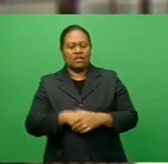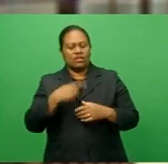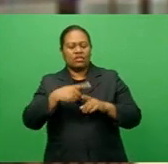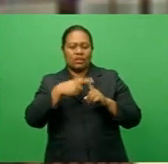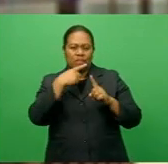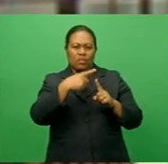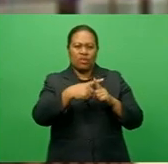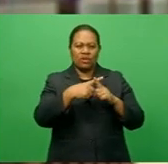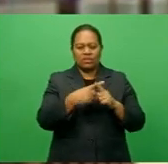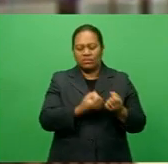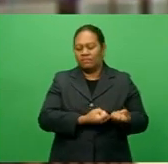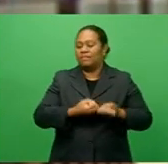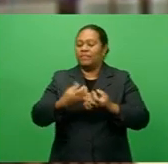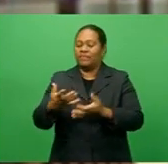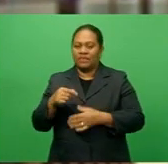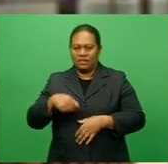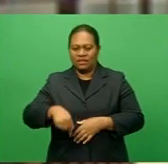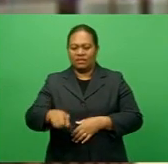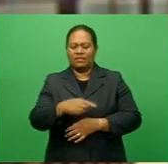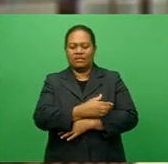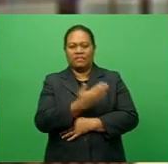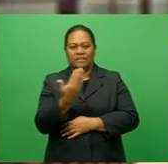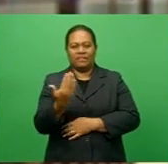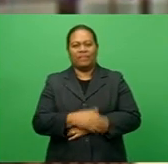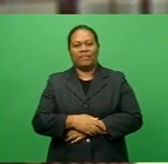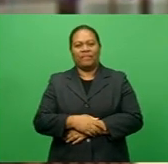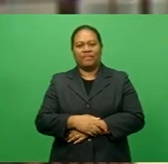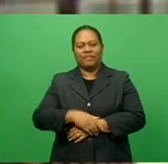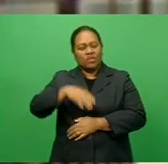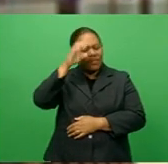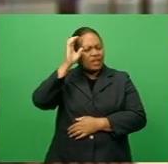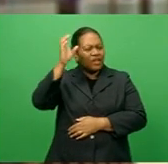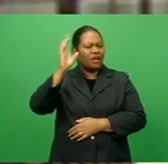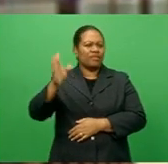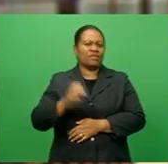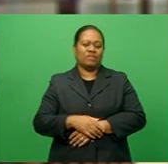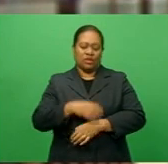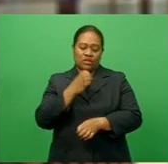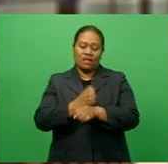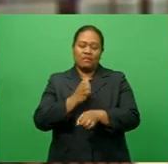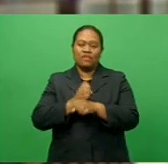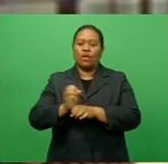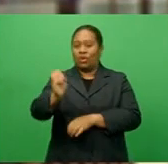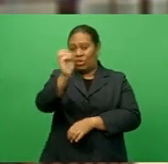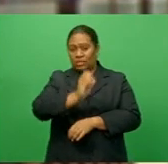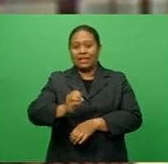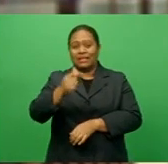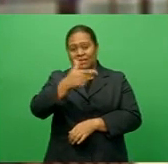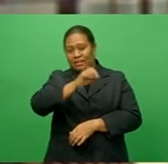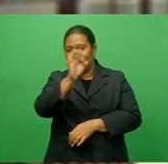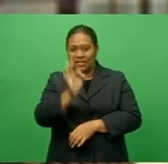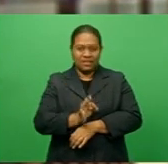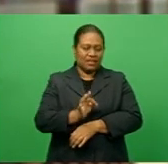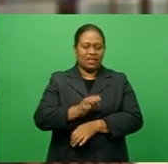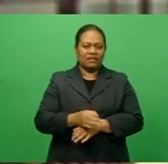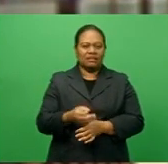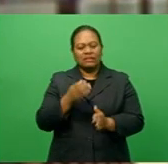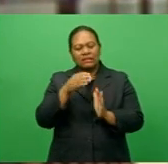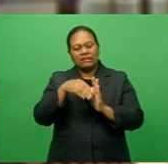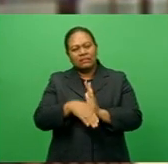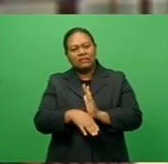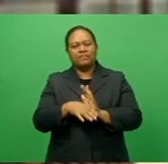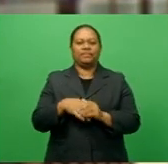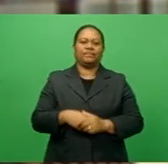labour data released earlier in the day. The country's unemployment rate in October was 7%, slightly below the